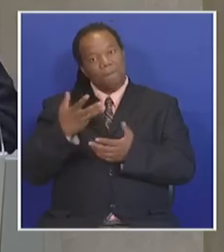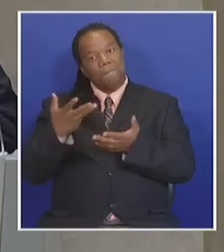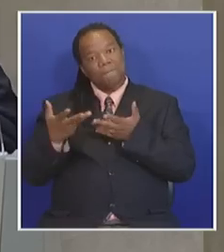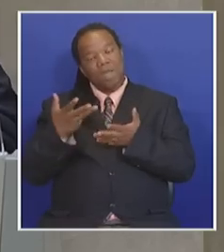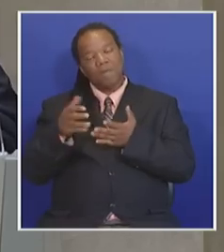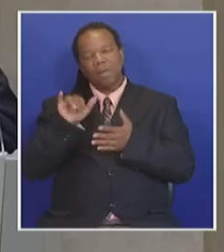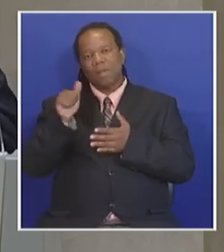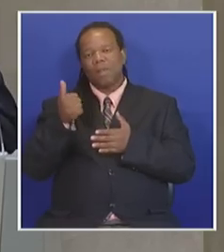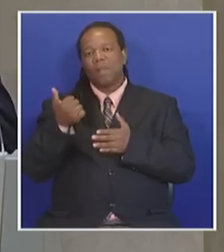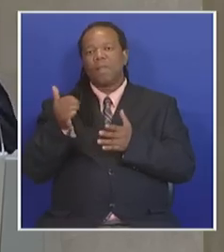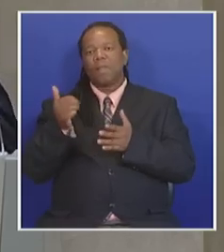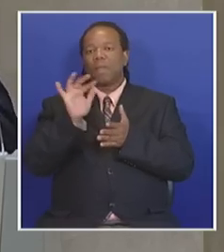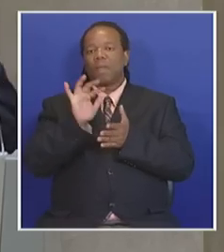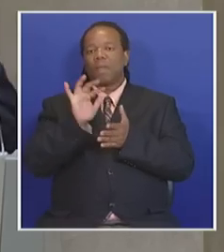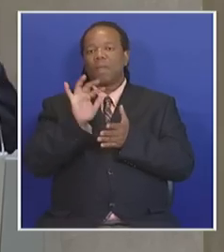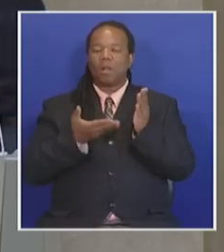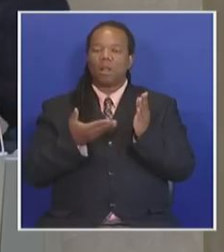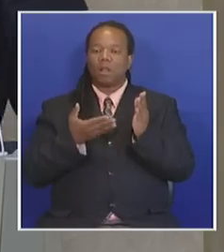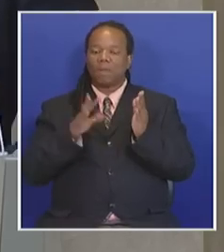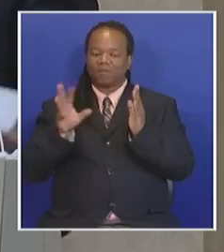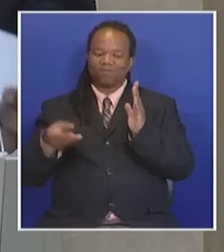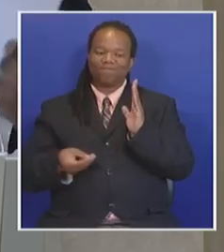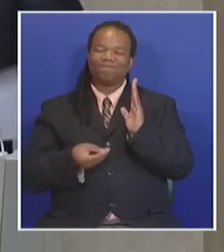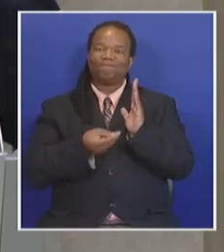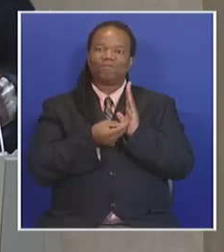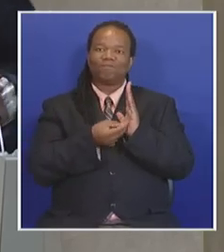include hate speech as an offense.